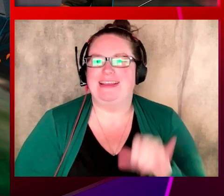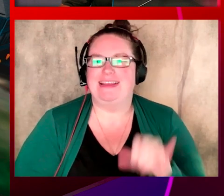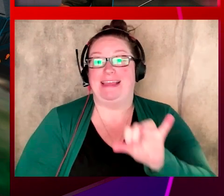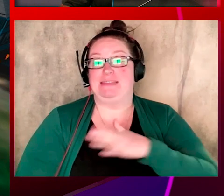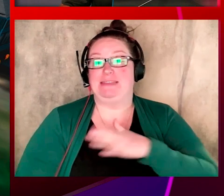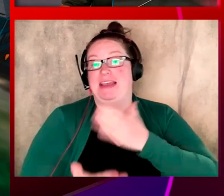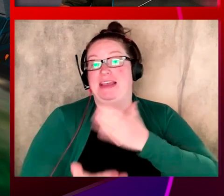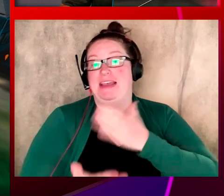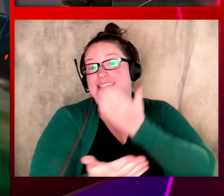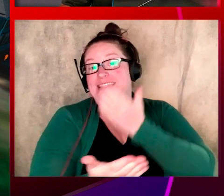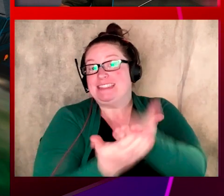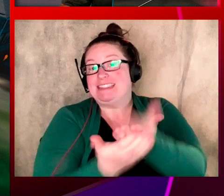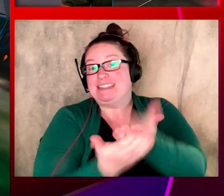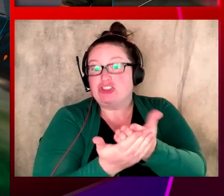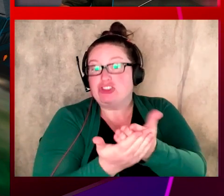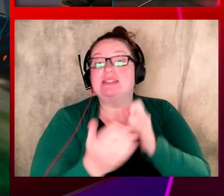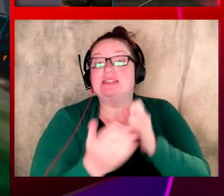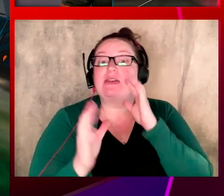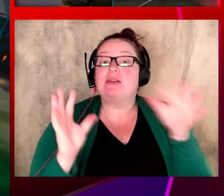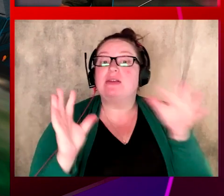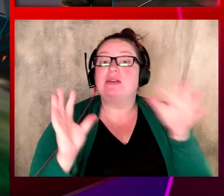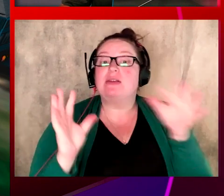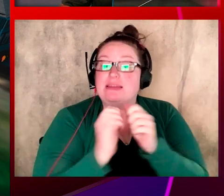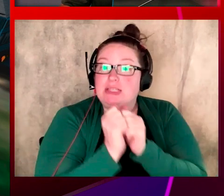and I'll link them together, and